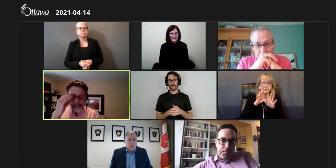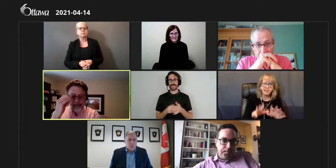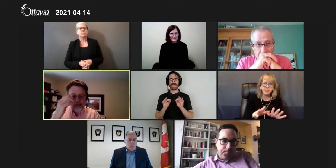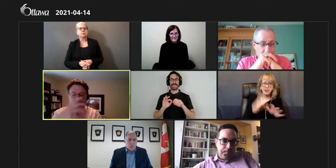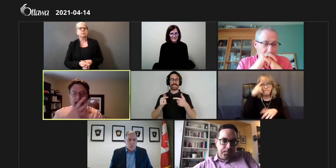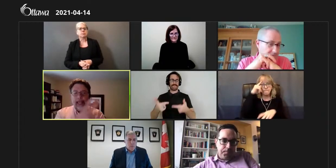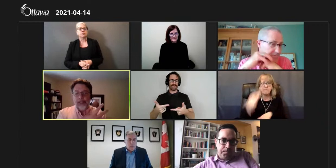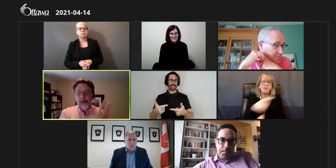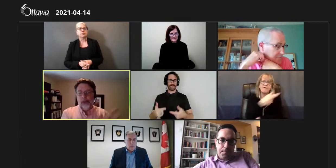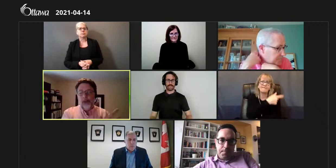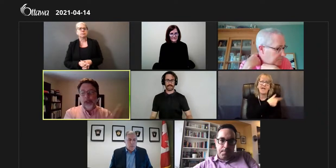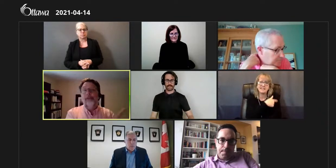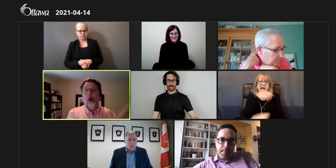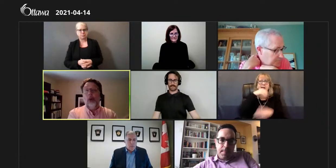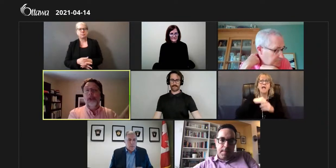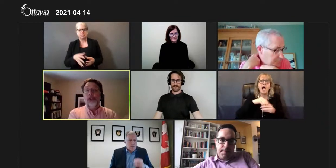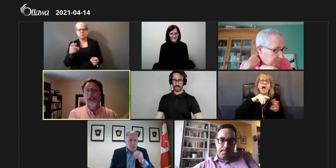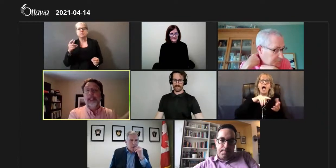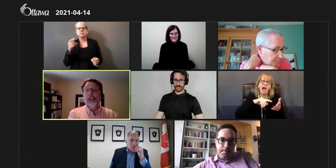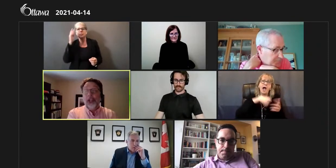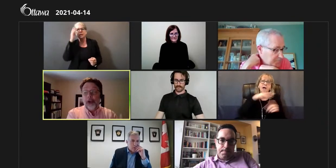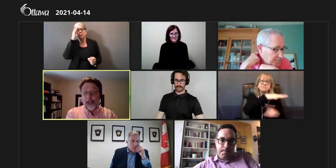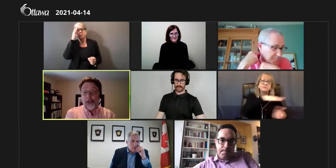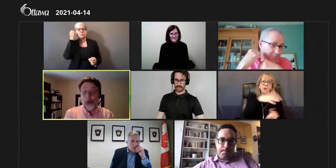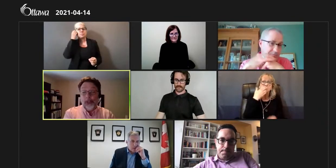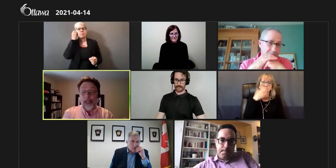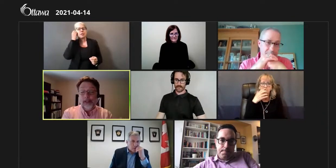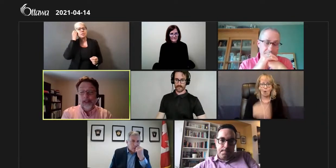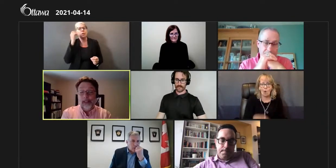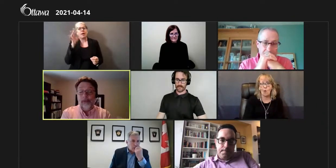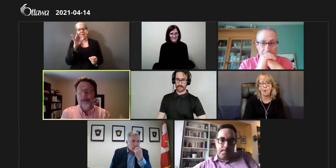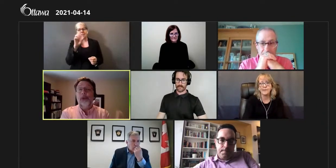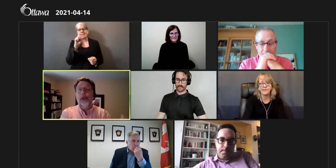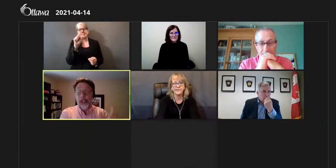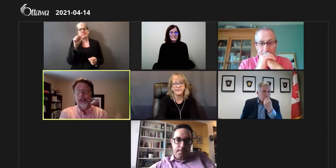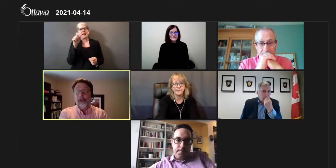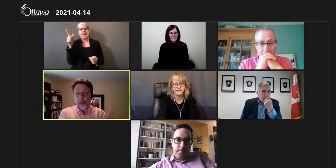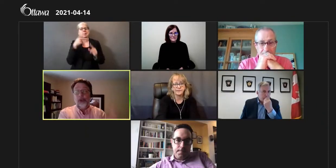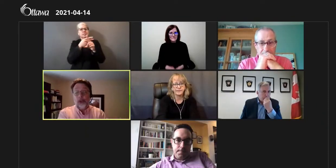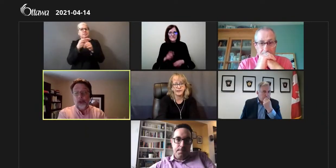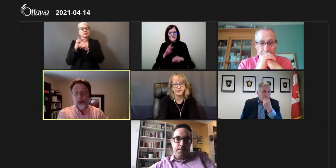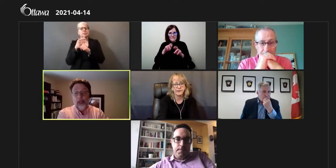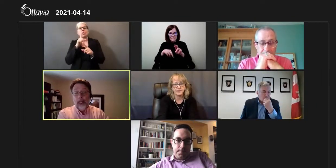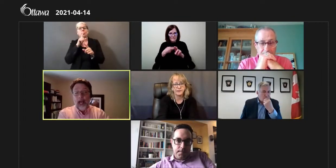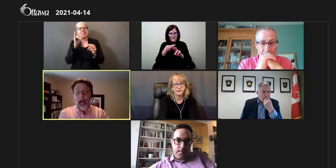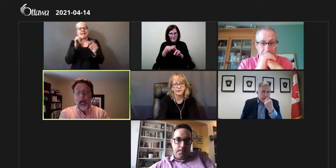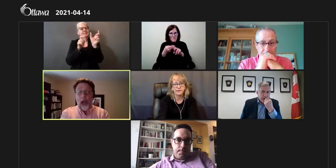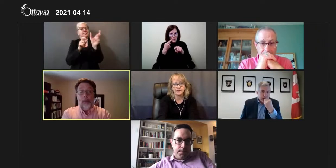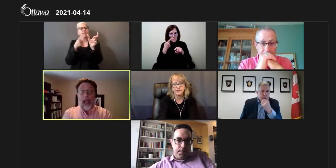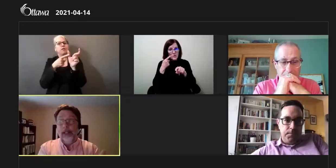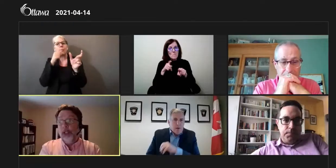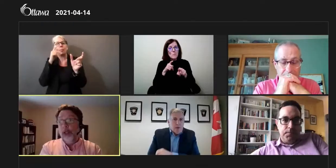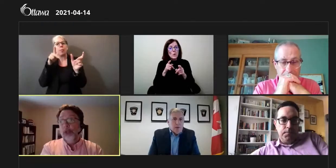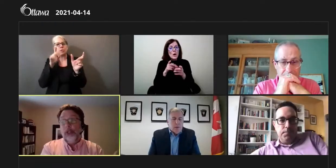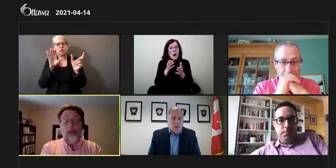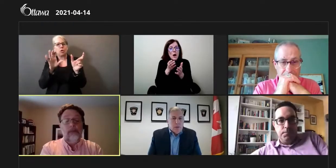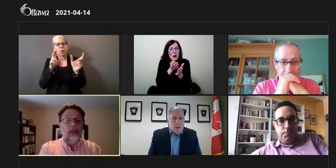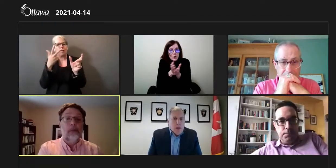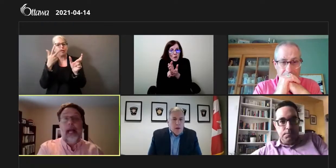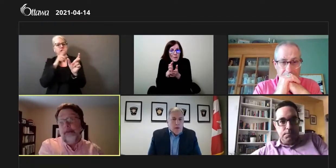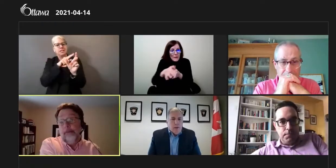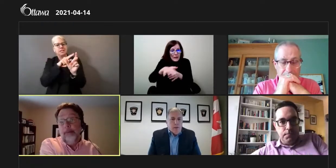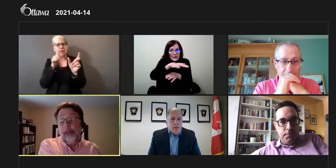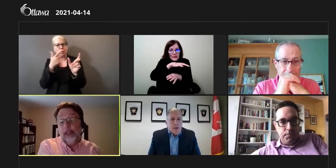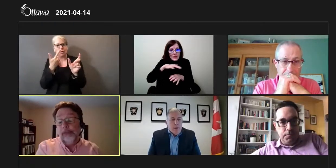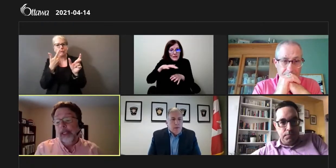so these FSAs, which are forward sortation areas, so it's the first three digits of your postal code, and it's used to